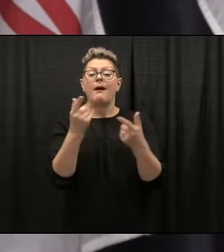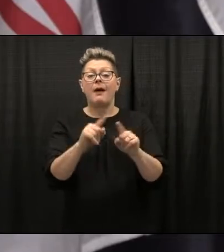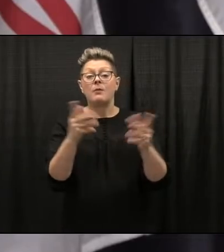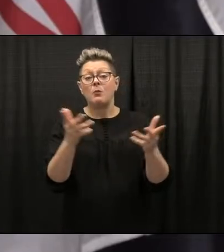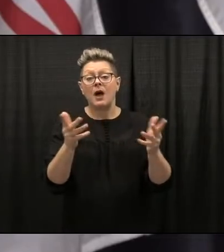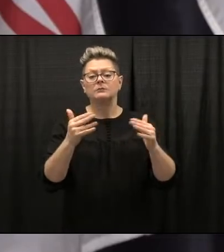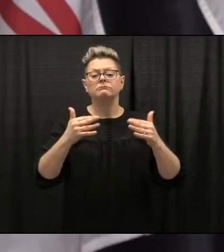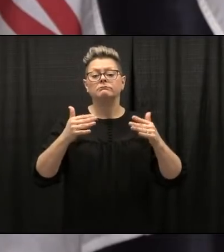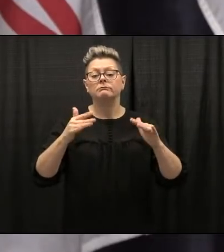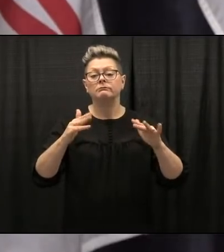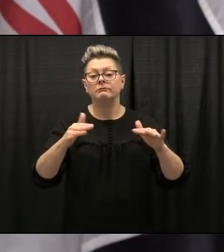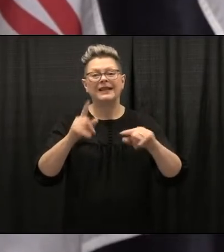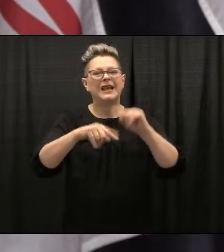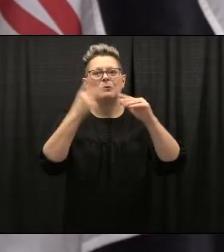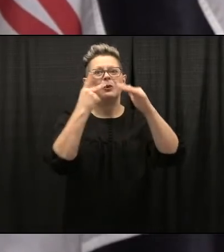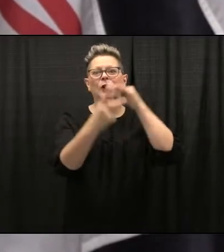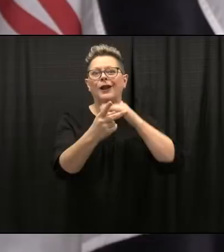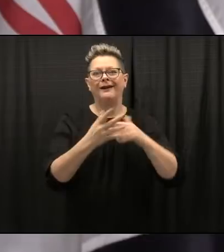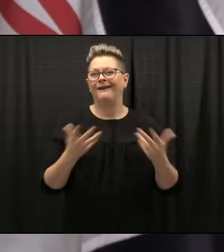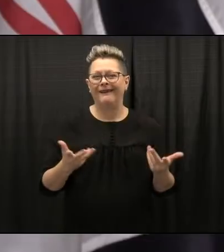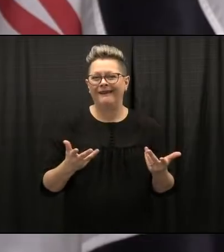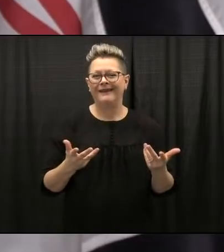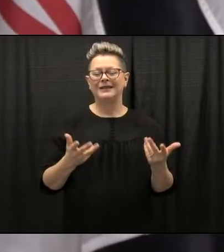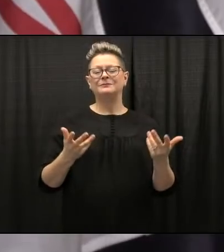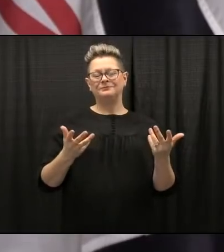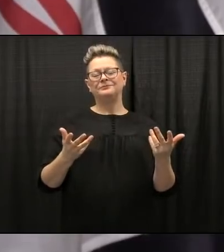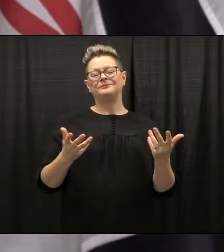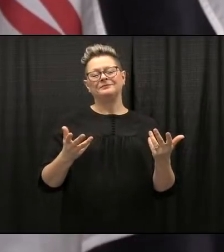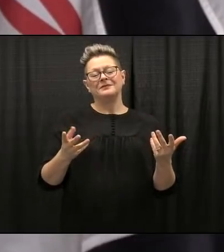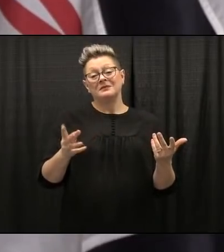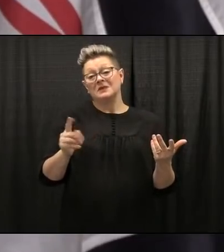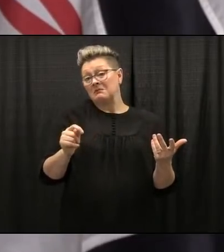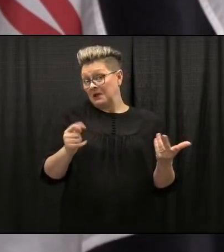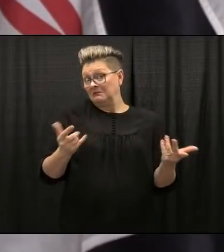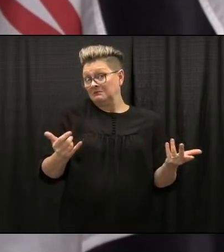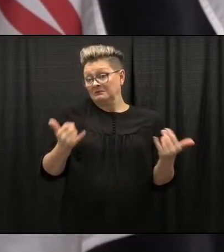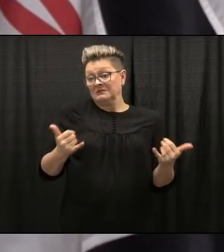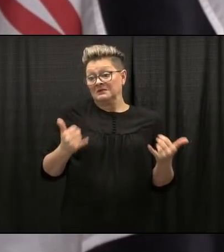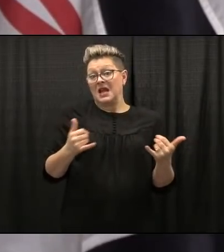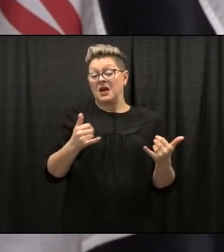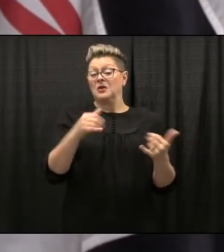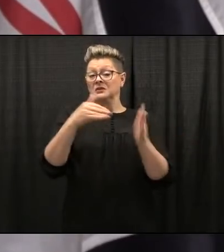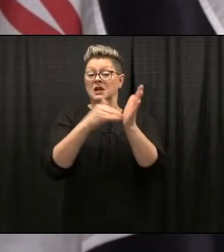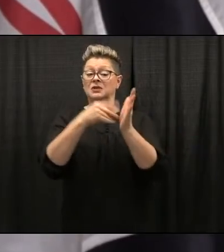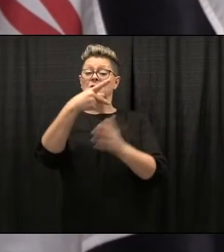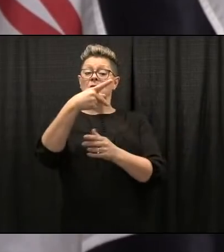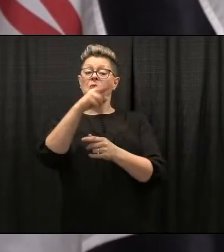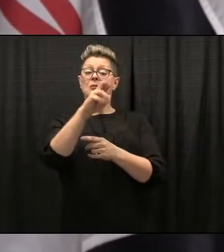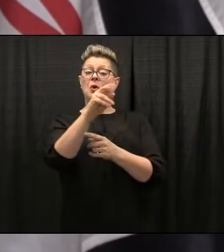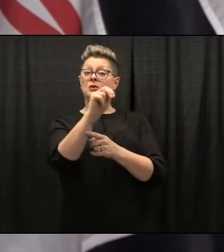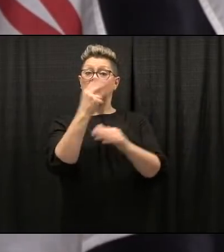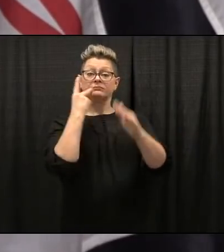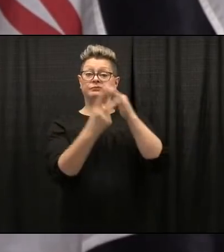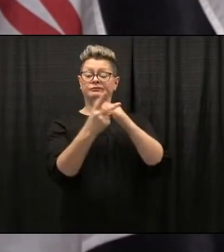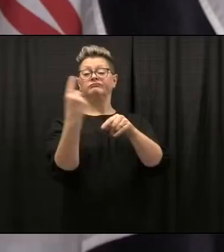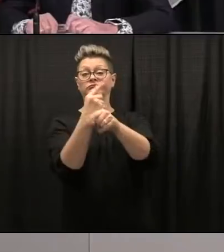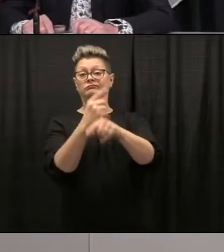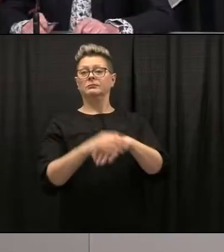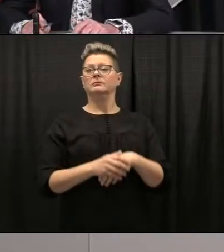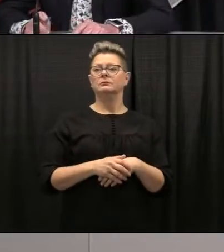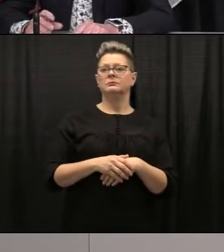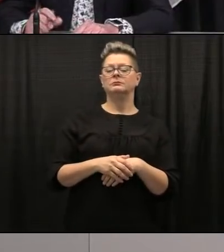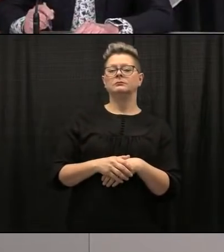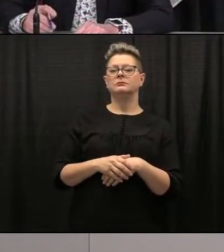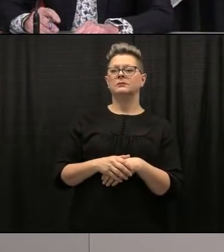predict future. So, but certainly it's holding true for now. Yes, certainly. Ben, we haven't seen